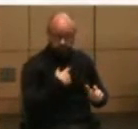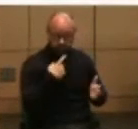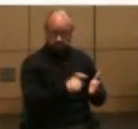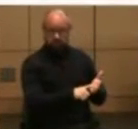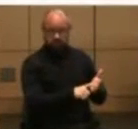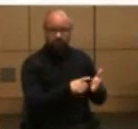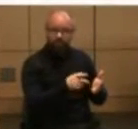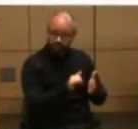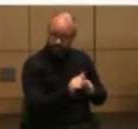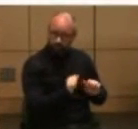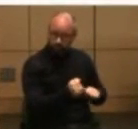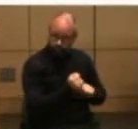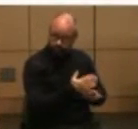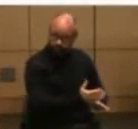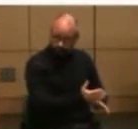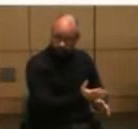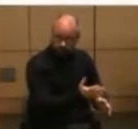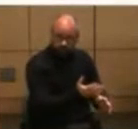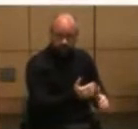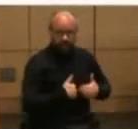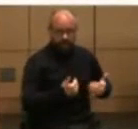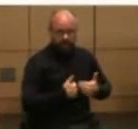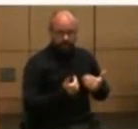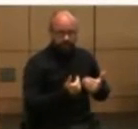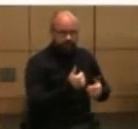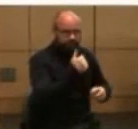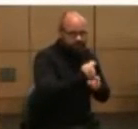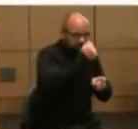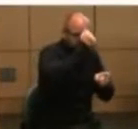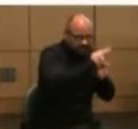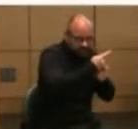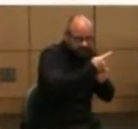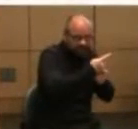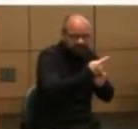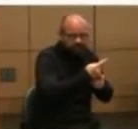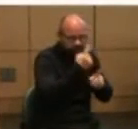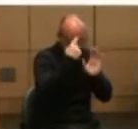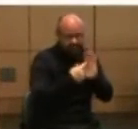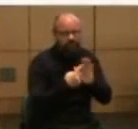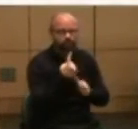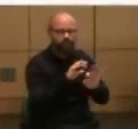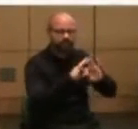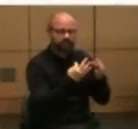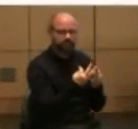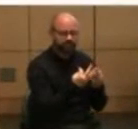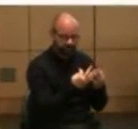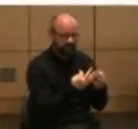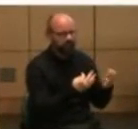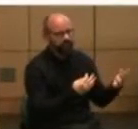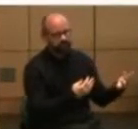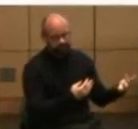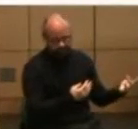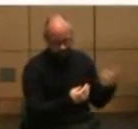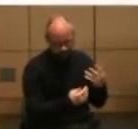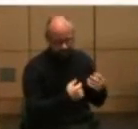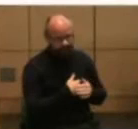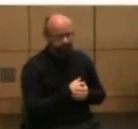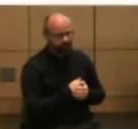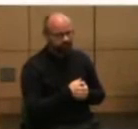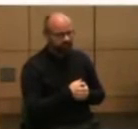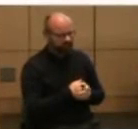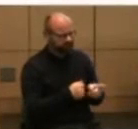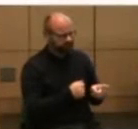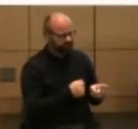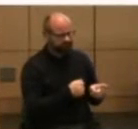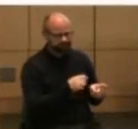have implications for younger siblings. For instance, I had a family where I saw, I think she was 6 or